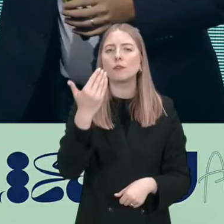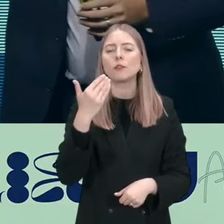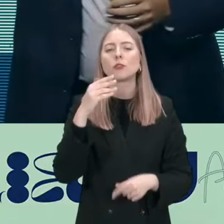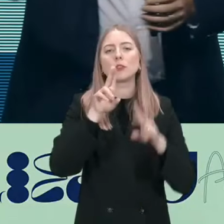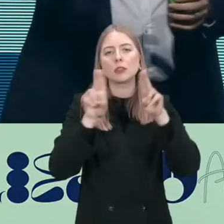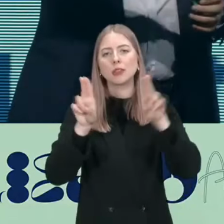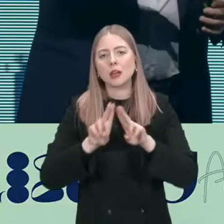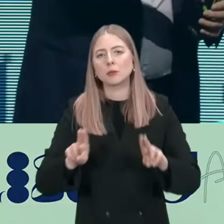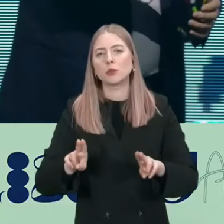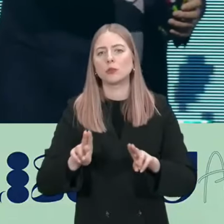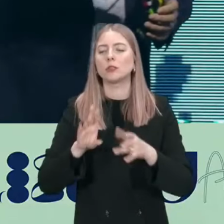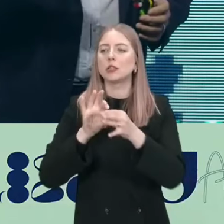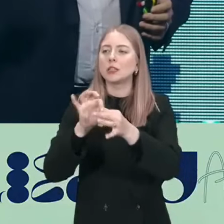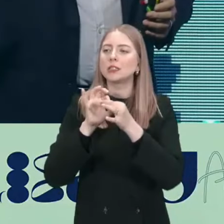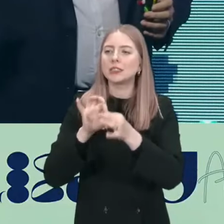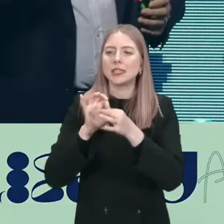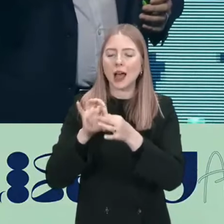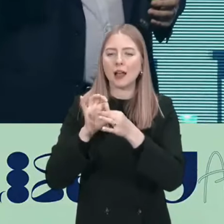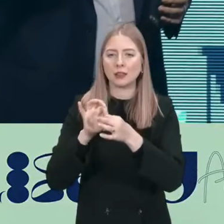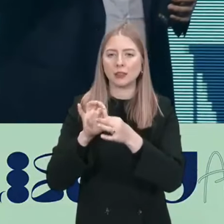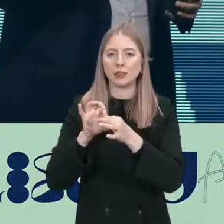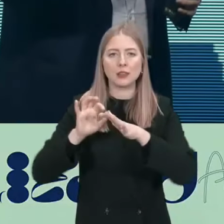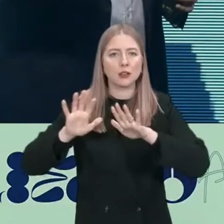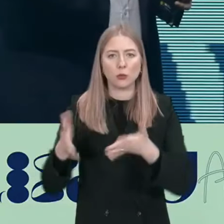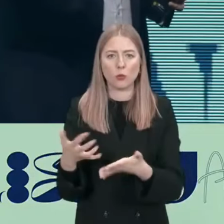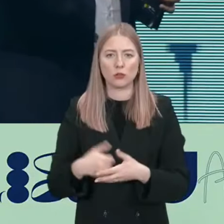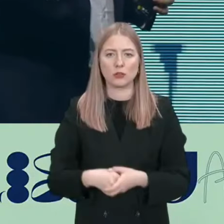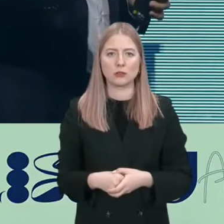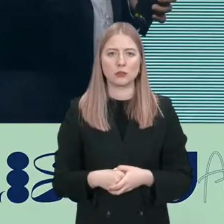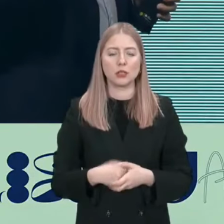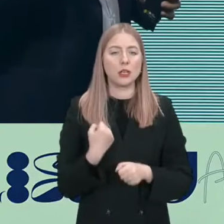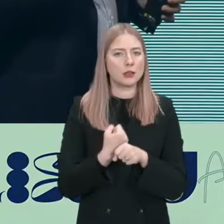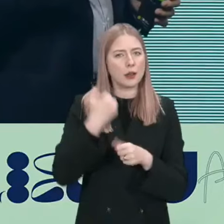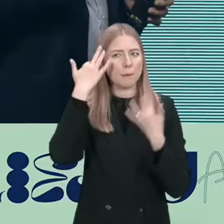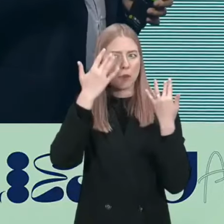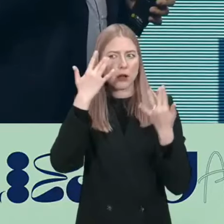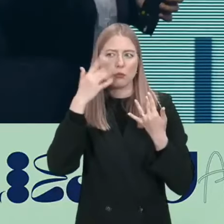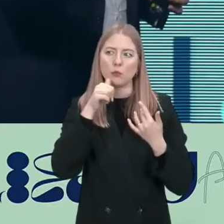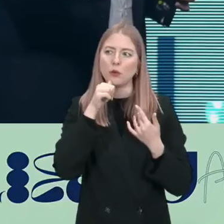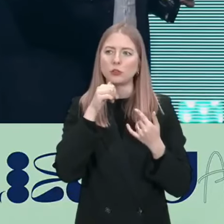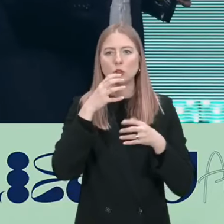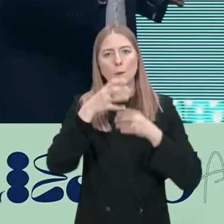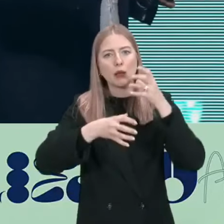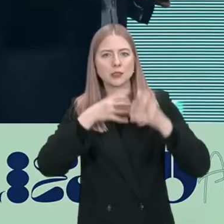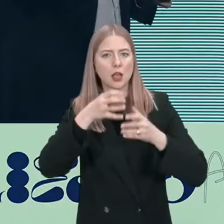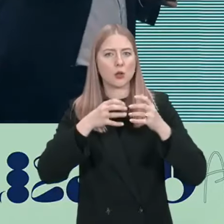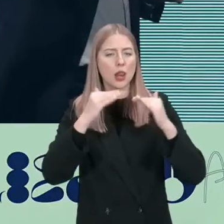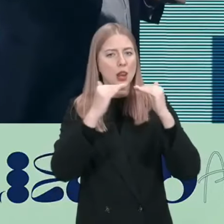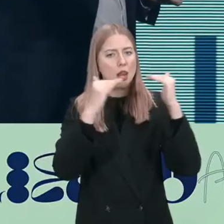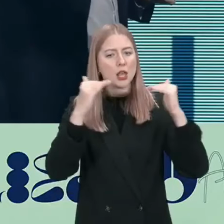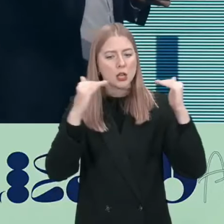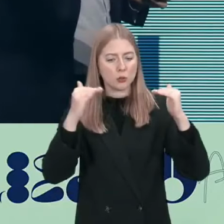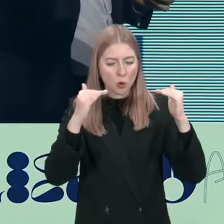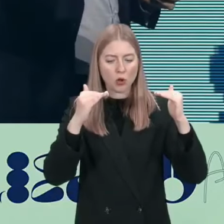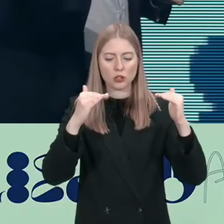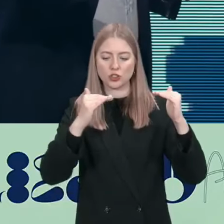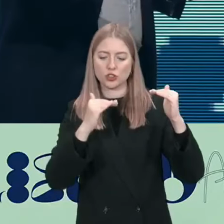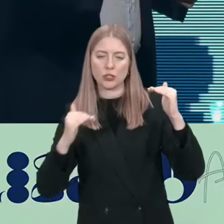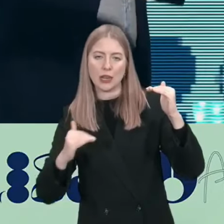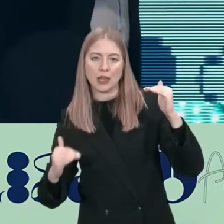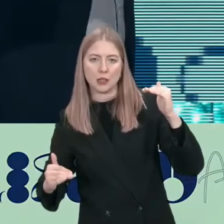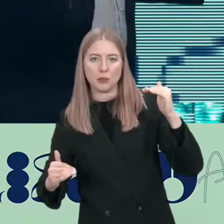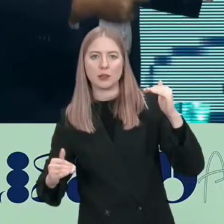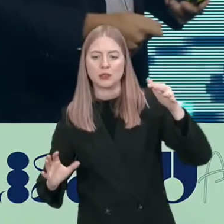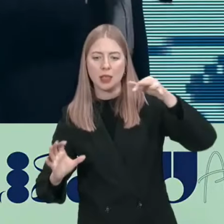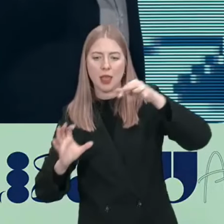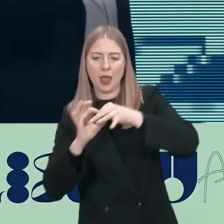global governance all the way to FX and everything in between, to find out where should we put our focus, how are our clients been impacted, how are their clients been impacted,